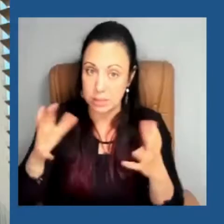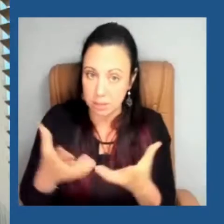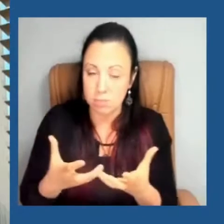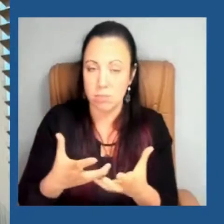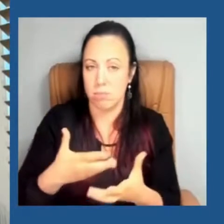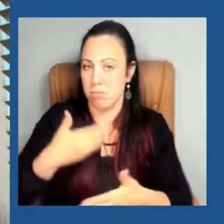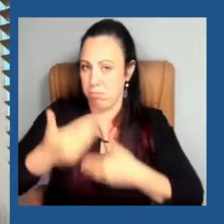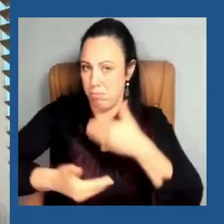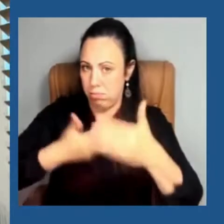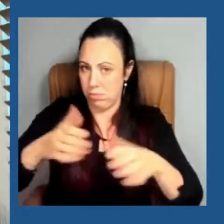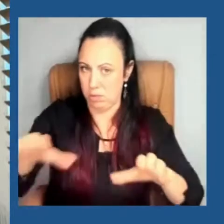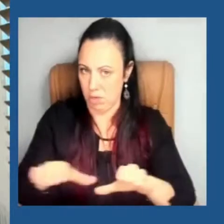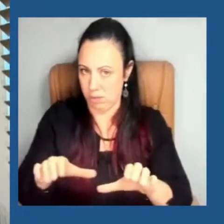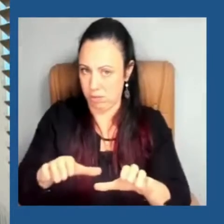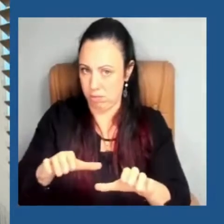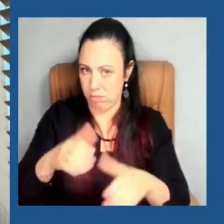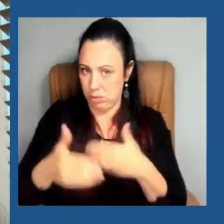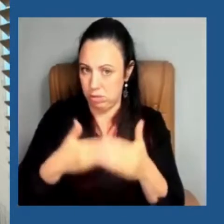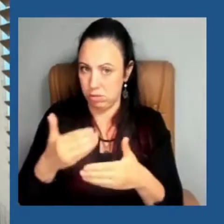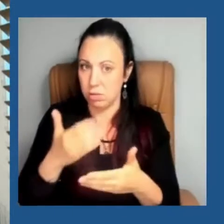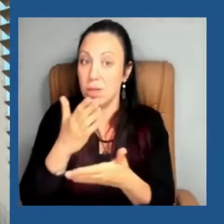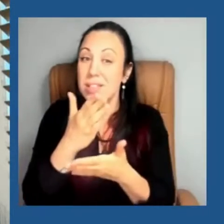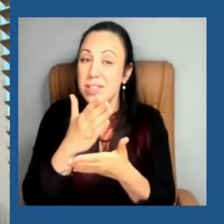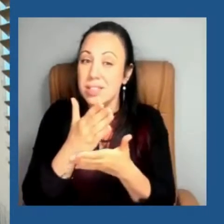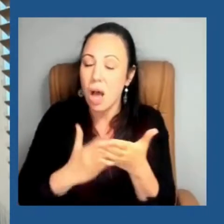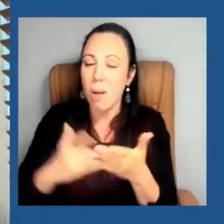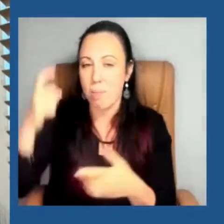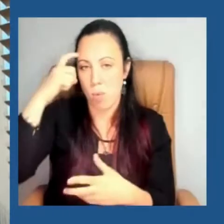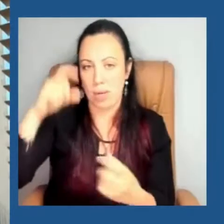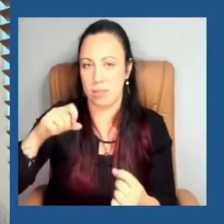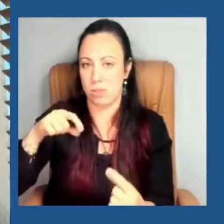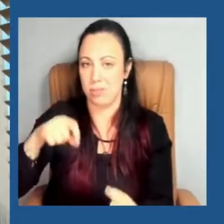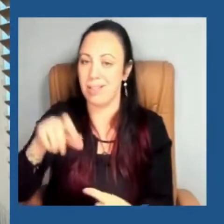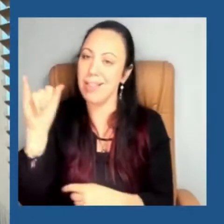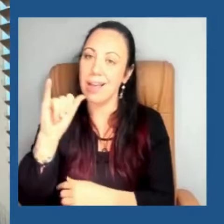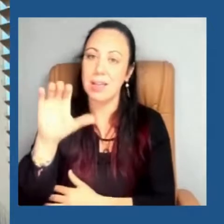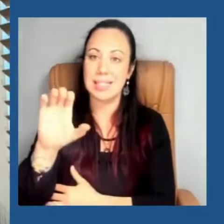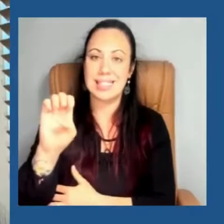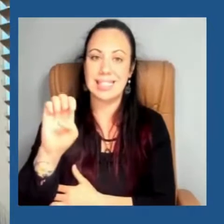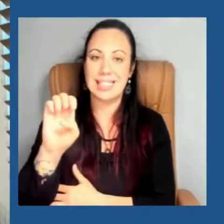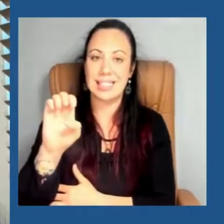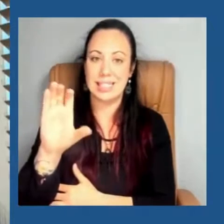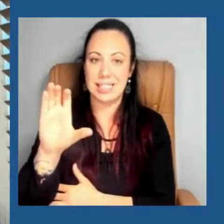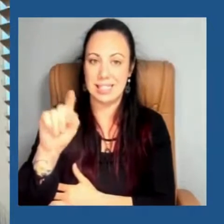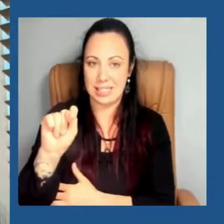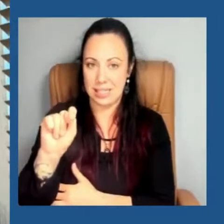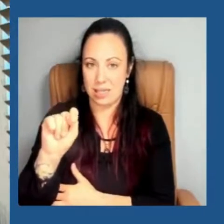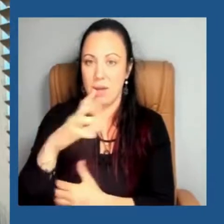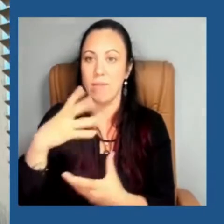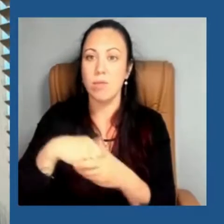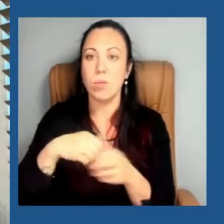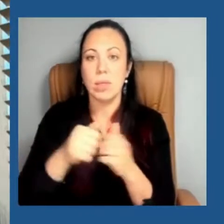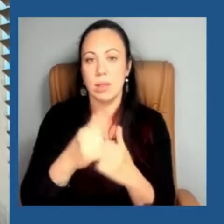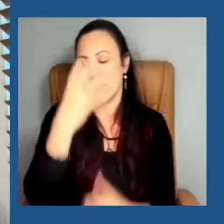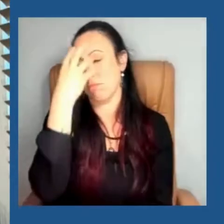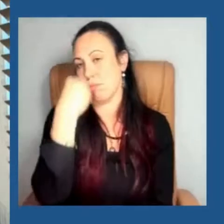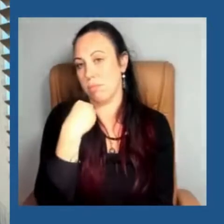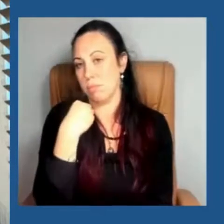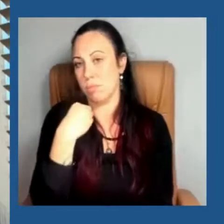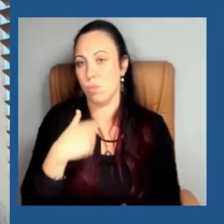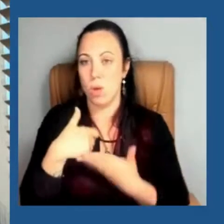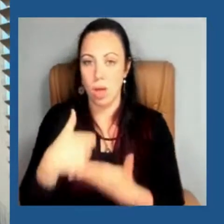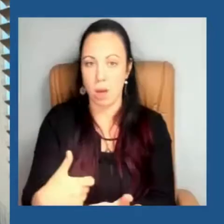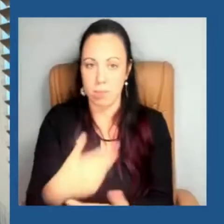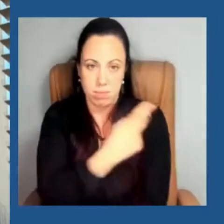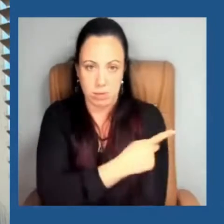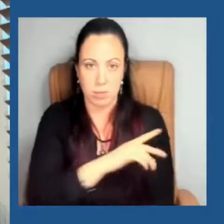procedures. Some brain stimulation therapies, like ECT, involve using anesthesia to sedate the patient and a